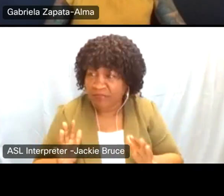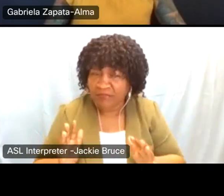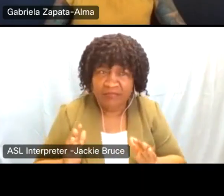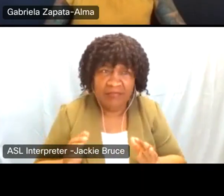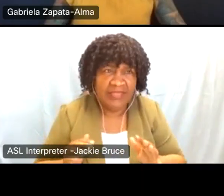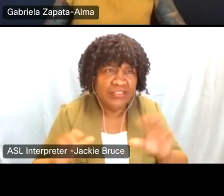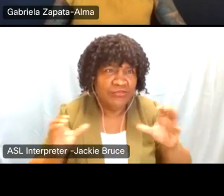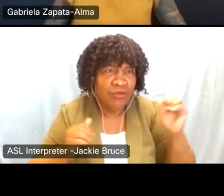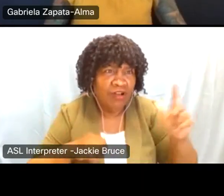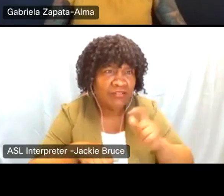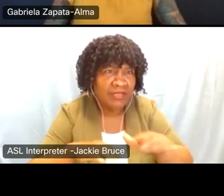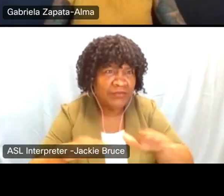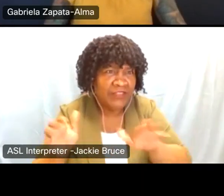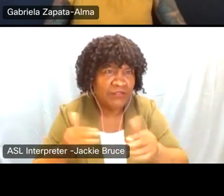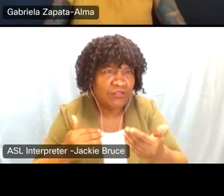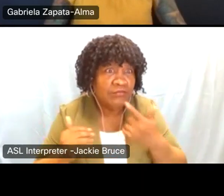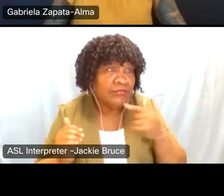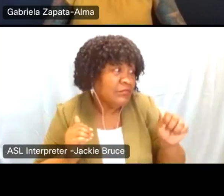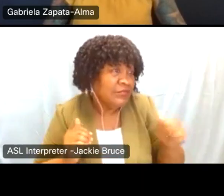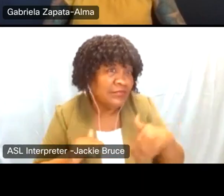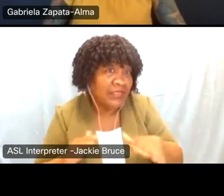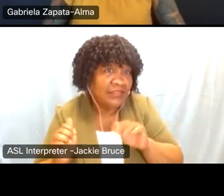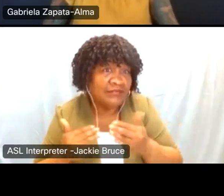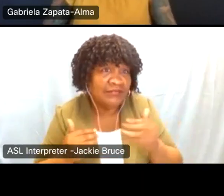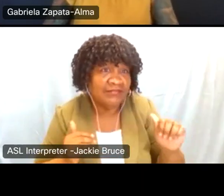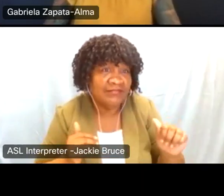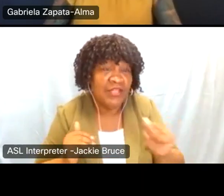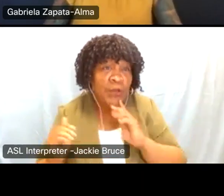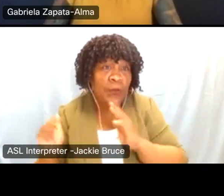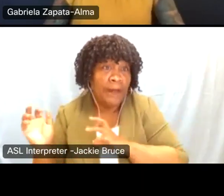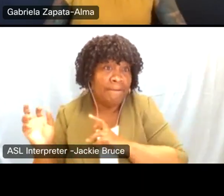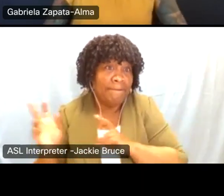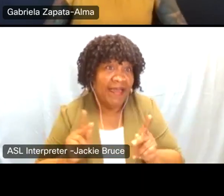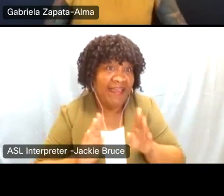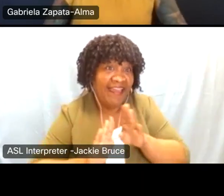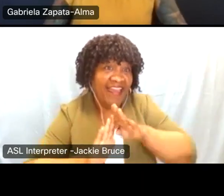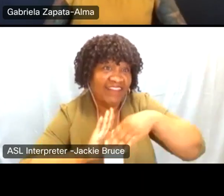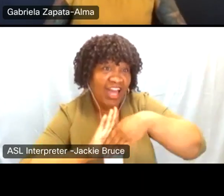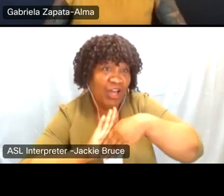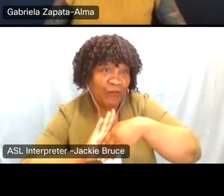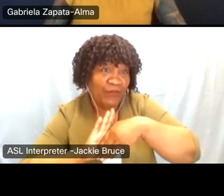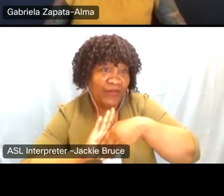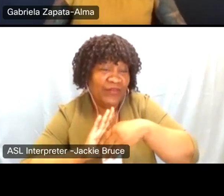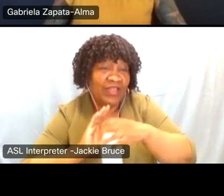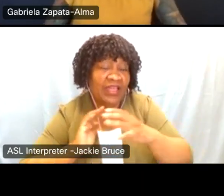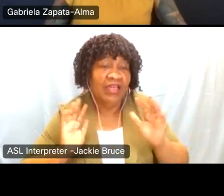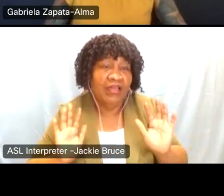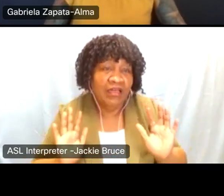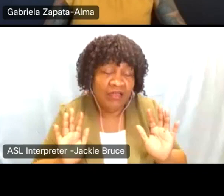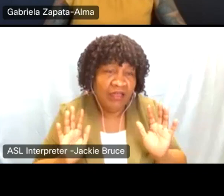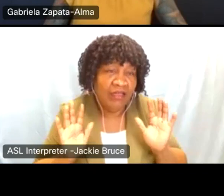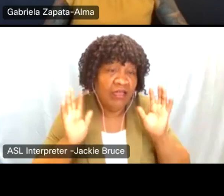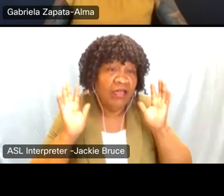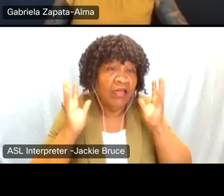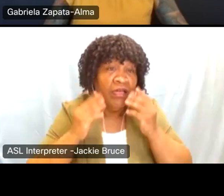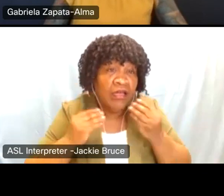do this all the time?" And she said, "Yeah." We came back about half an hour later, and it was the most